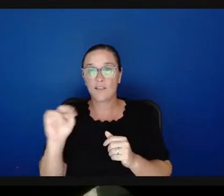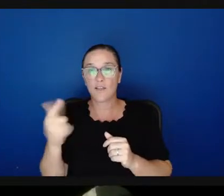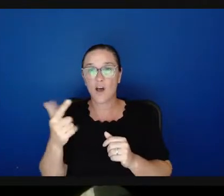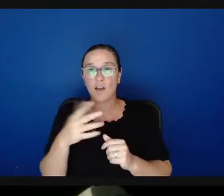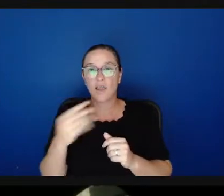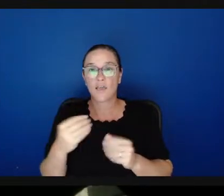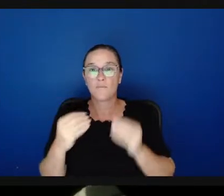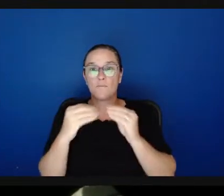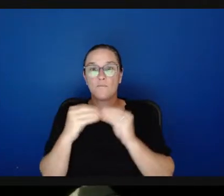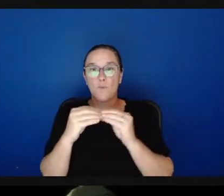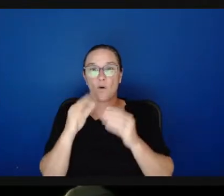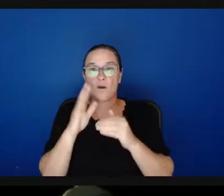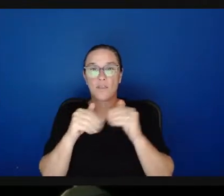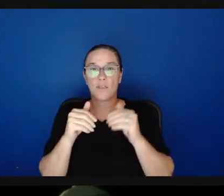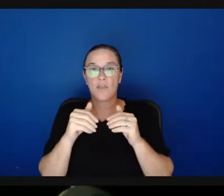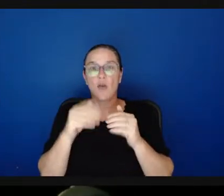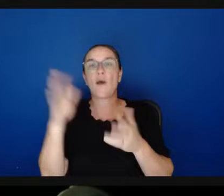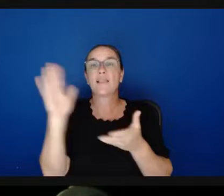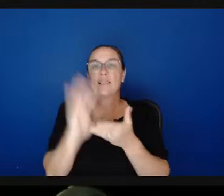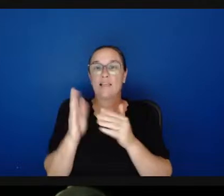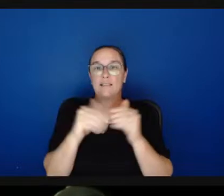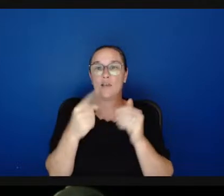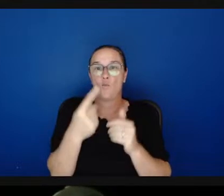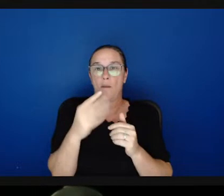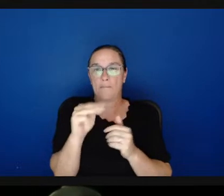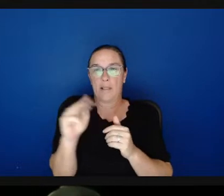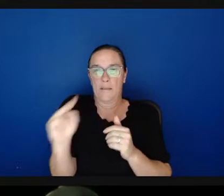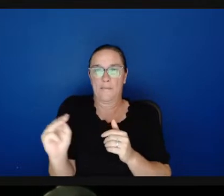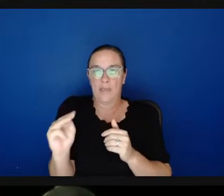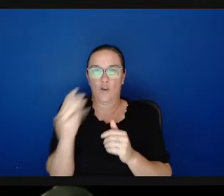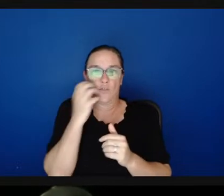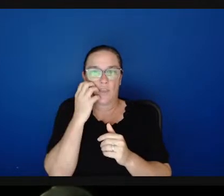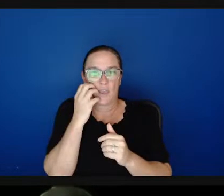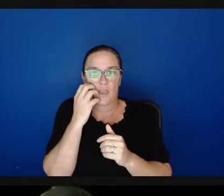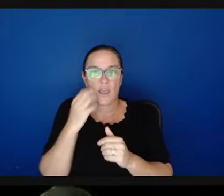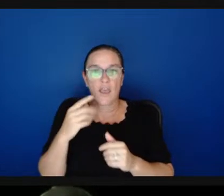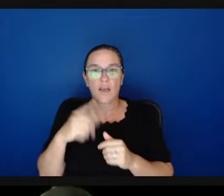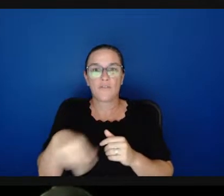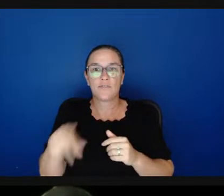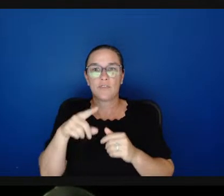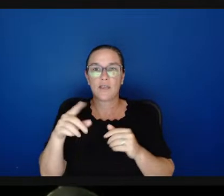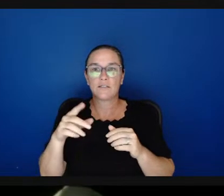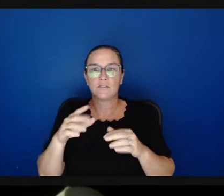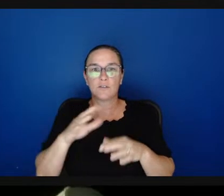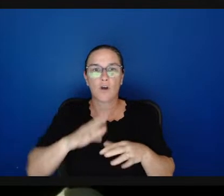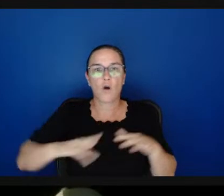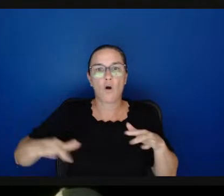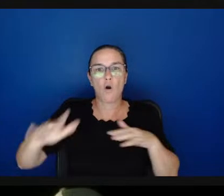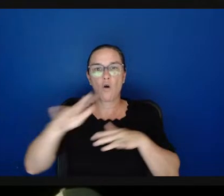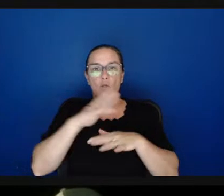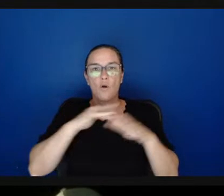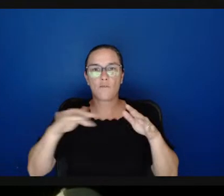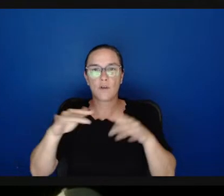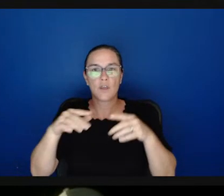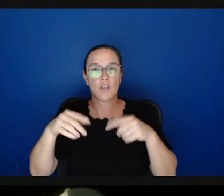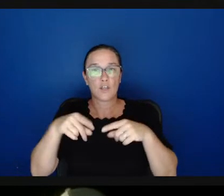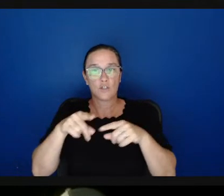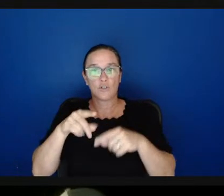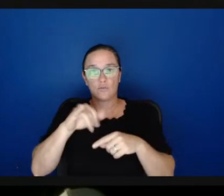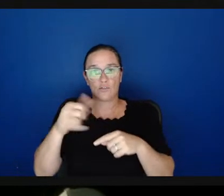Normally, the trade winds blow these particles down into the Ka'u Desert, but no trade winds from January 15th to 18th during episode